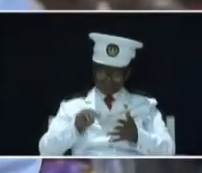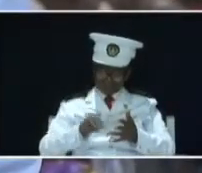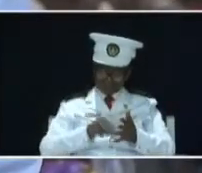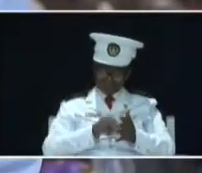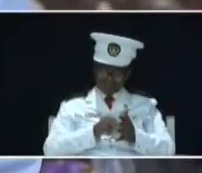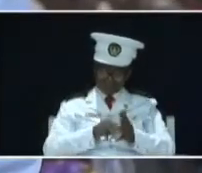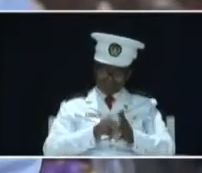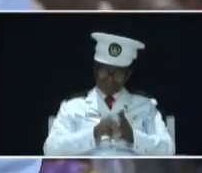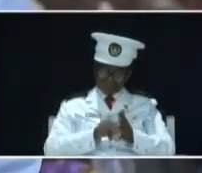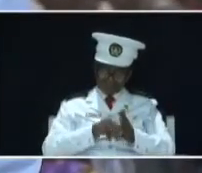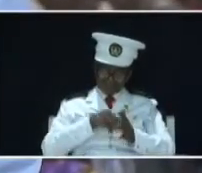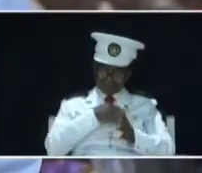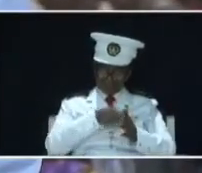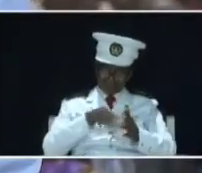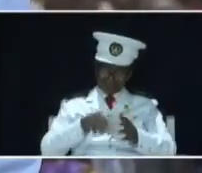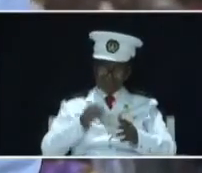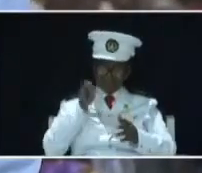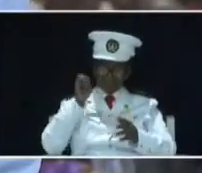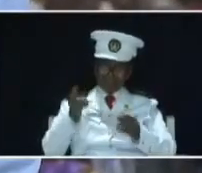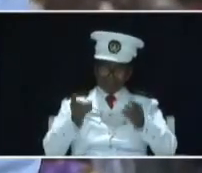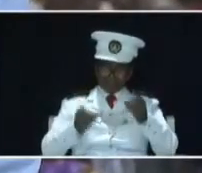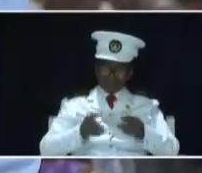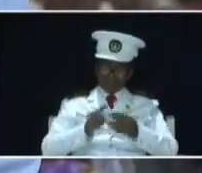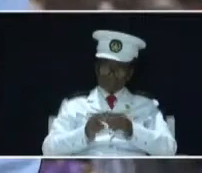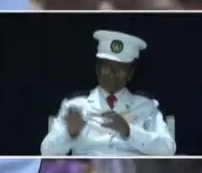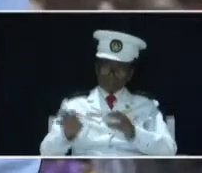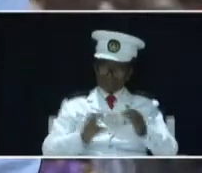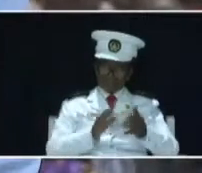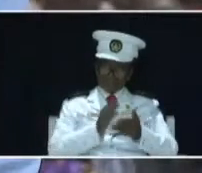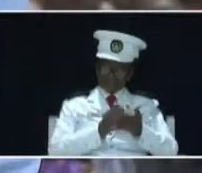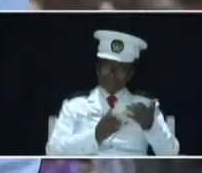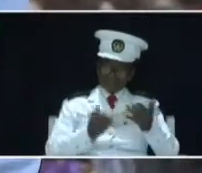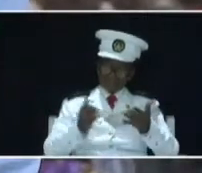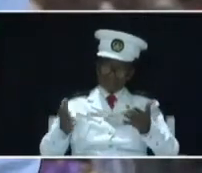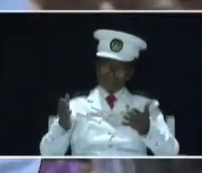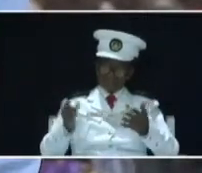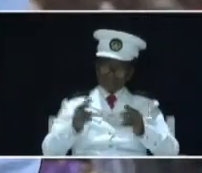He wants to do something very special.